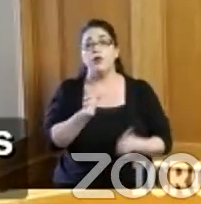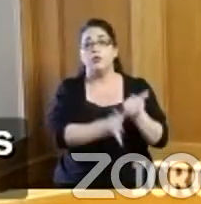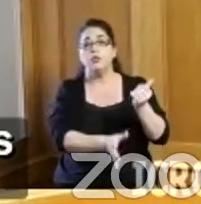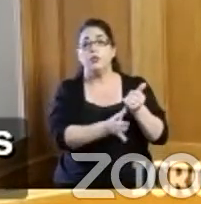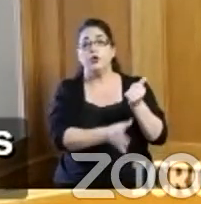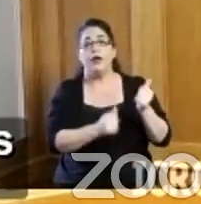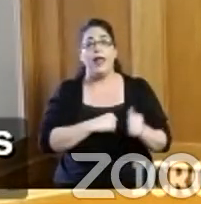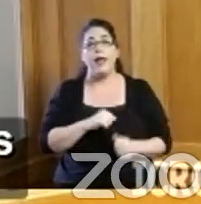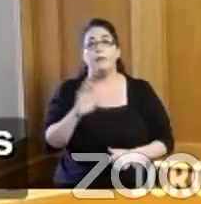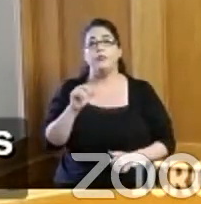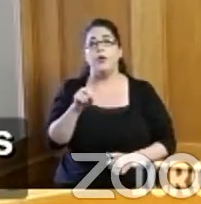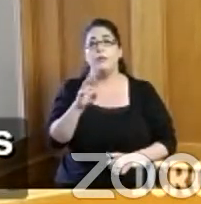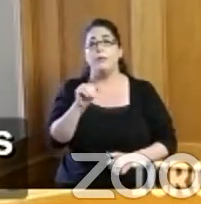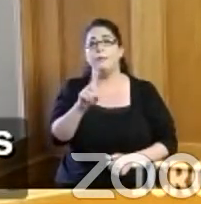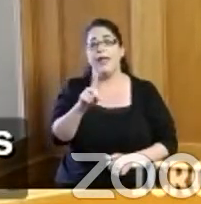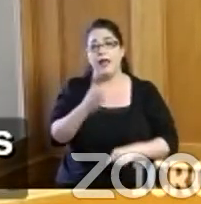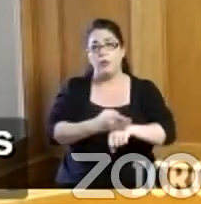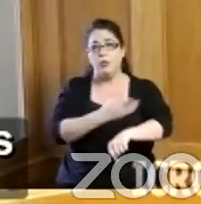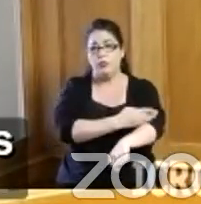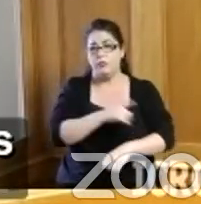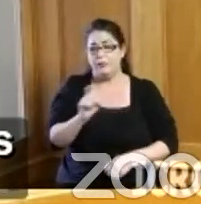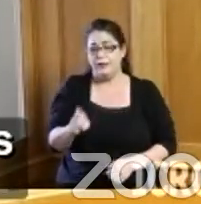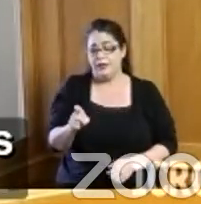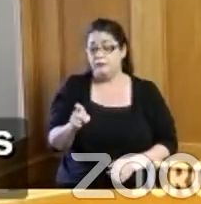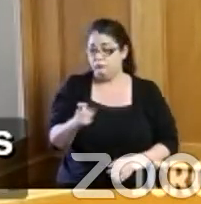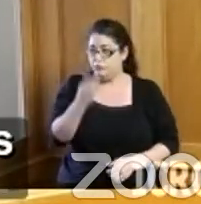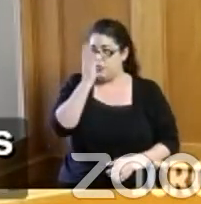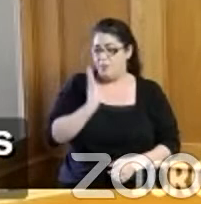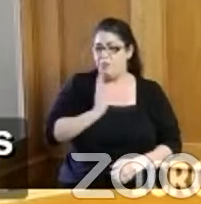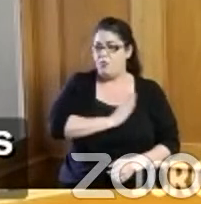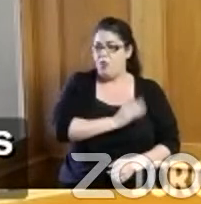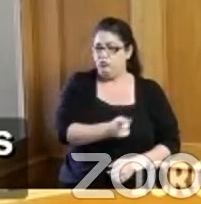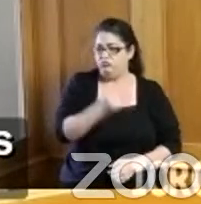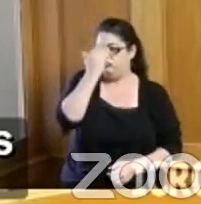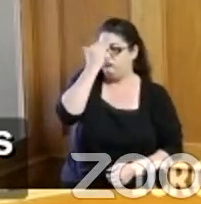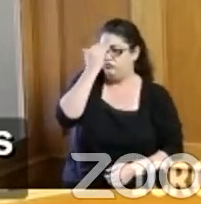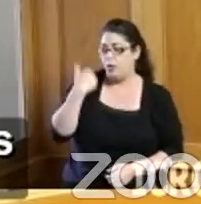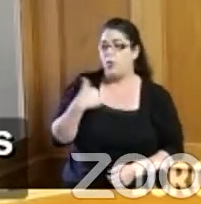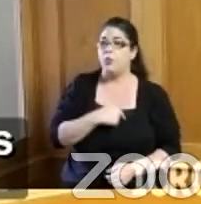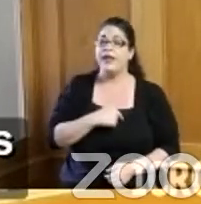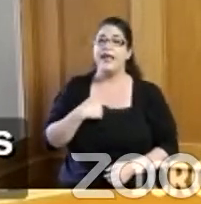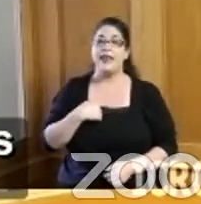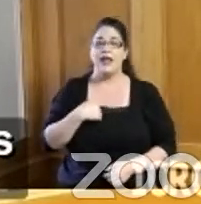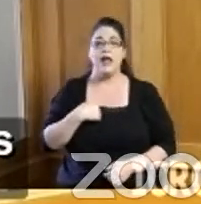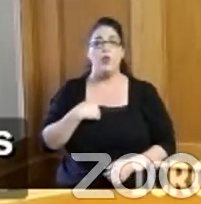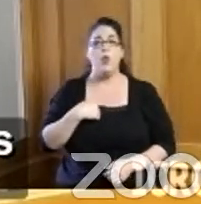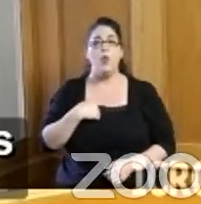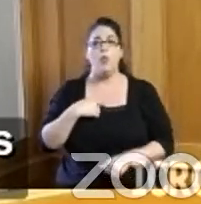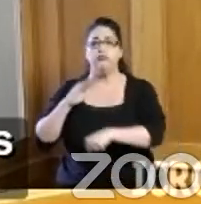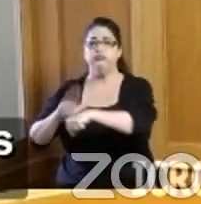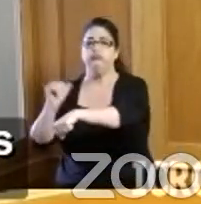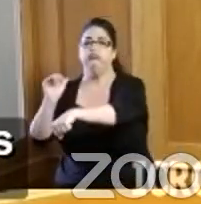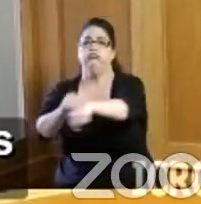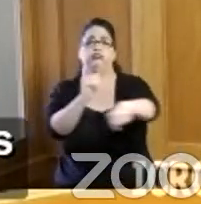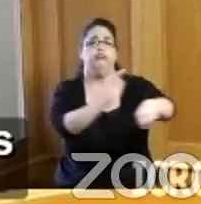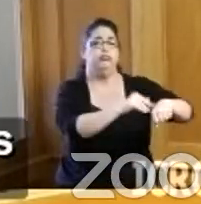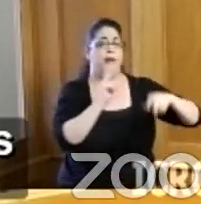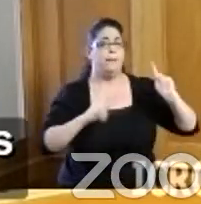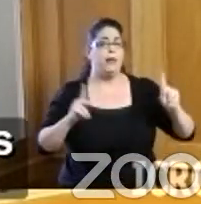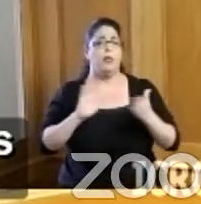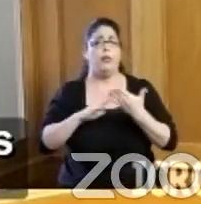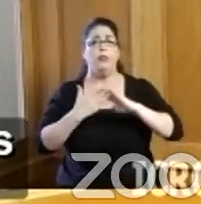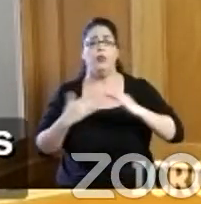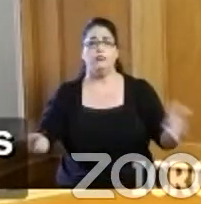cetera. As the board is aware, we conducted significant stakeholder outreach on this